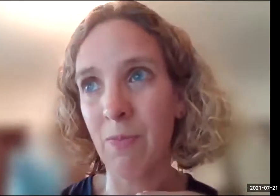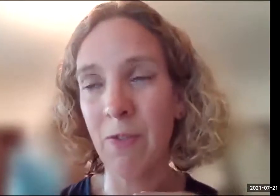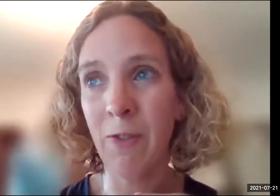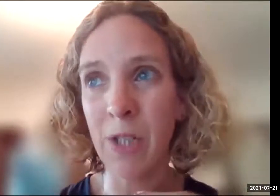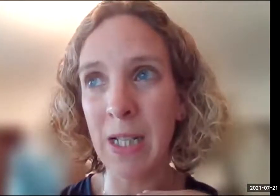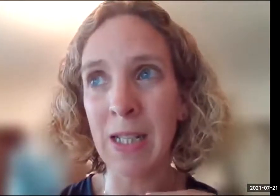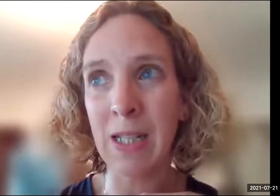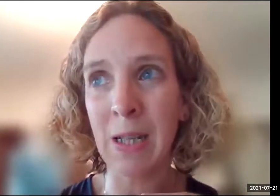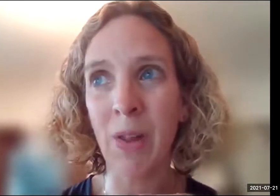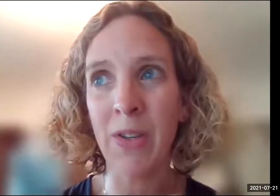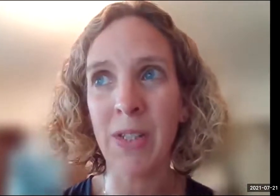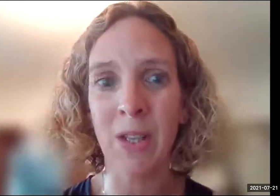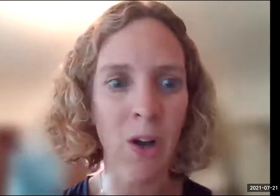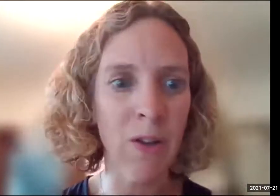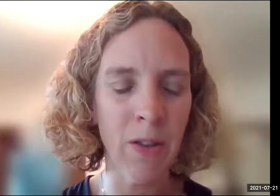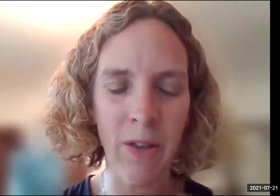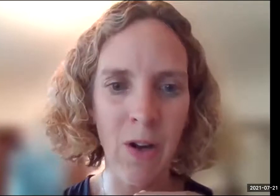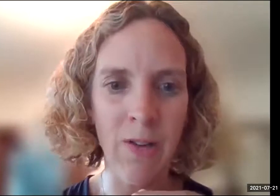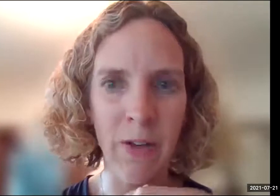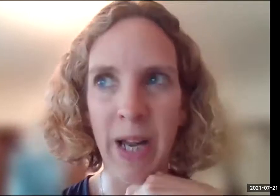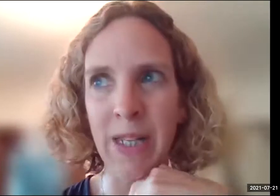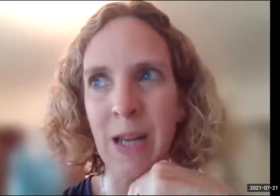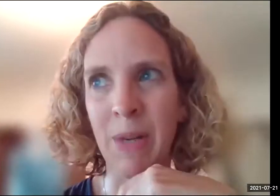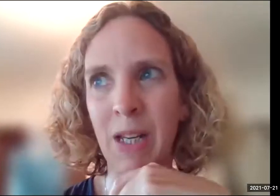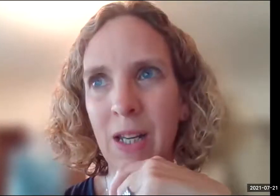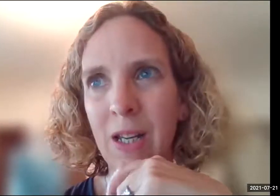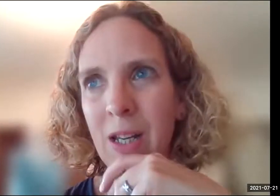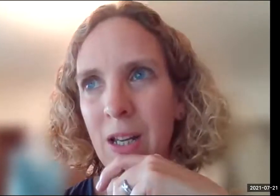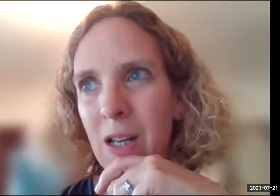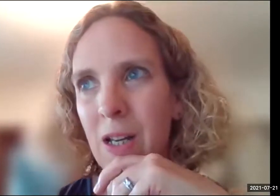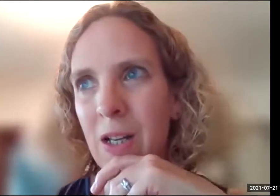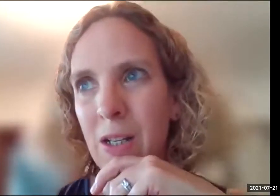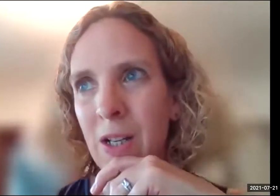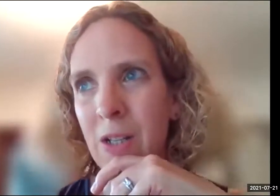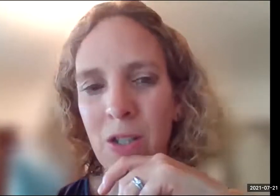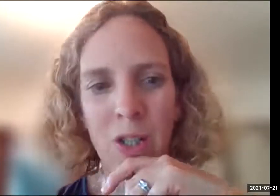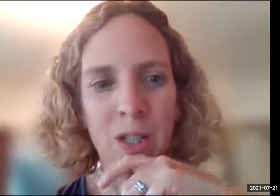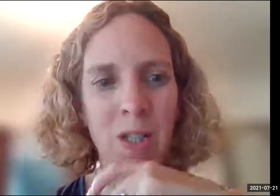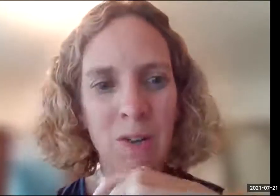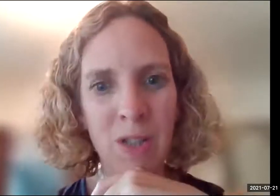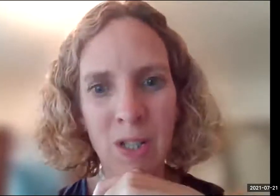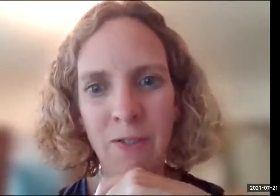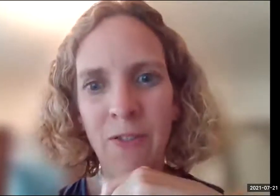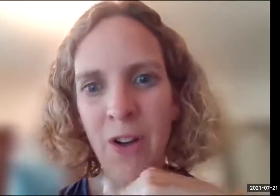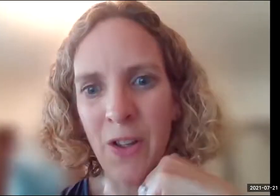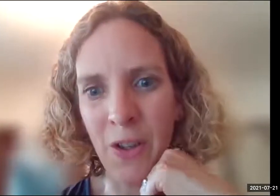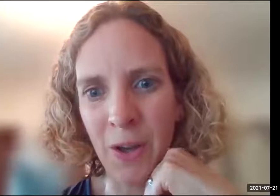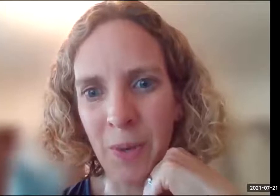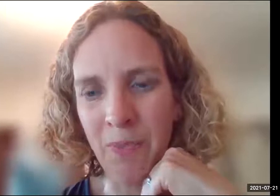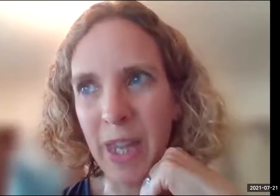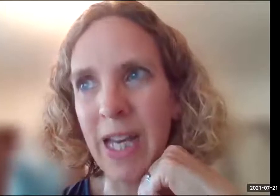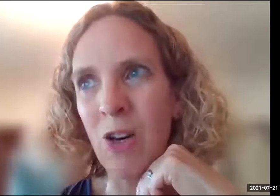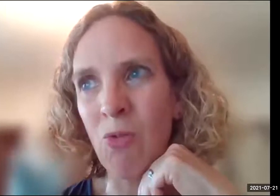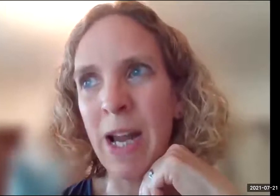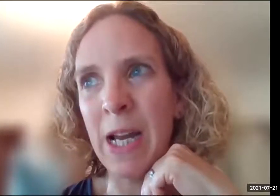last 14-16 months is that the COVID pandemic has just served to